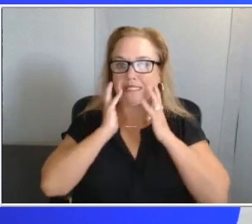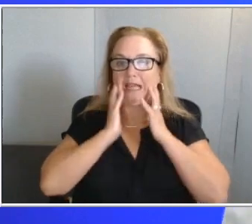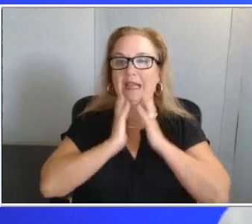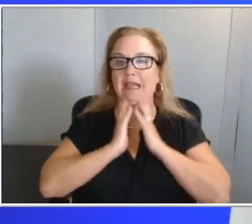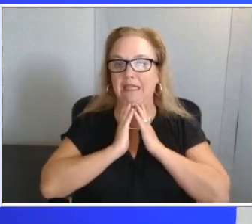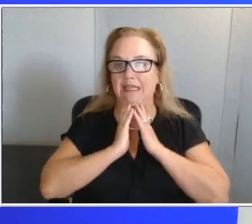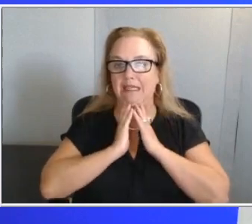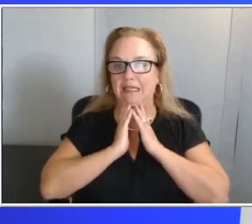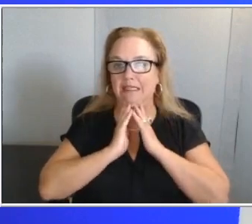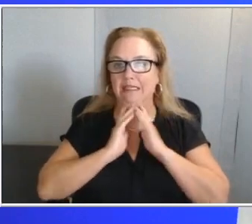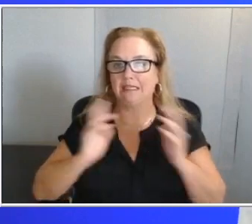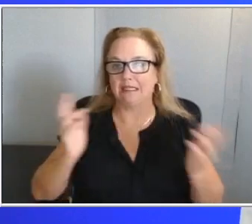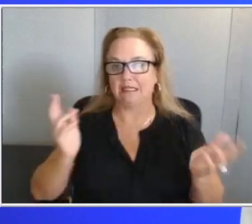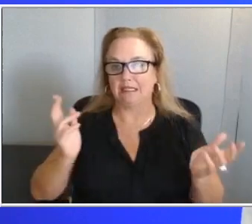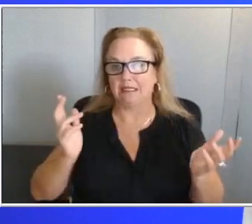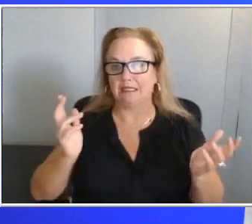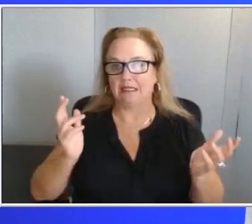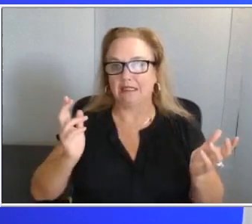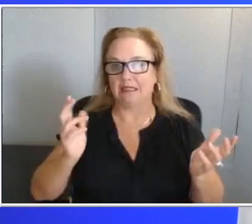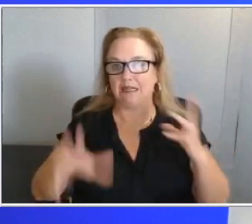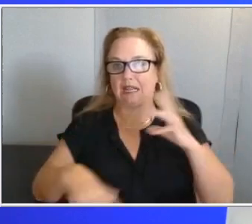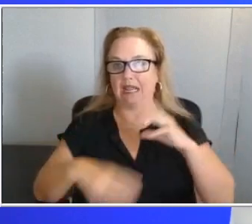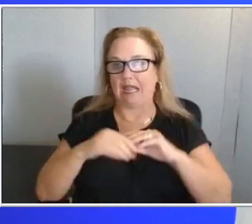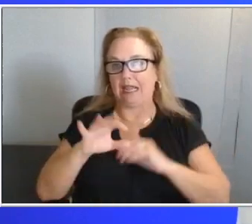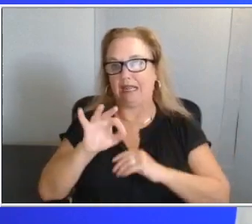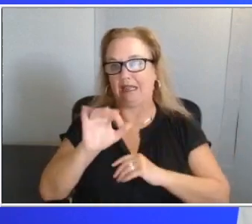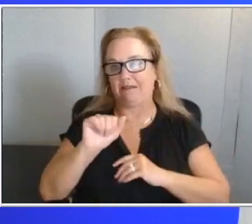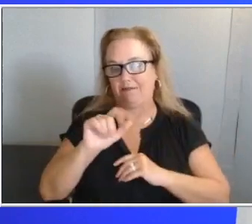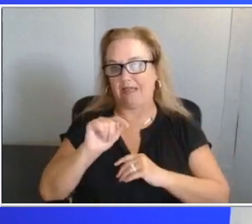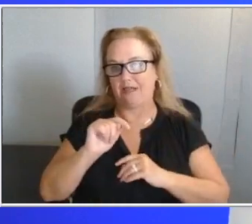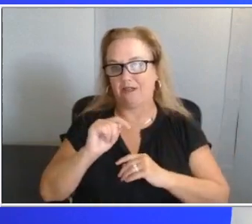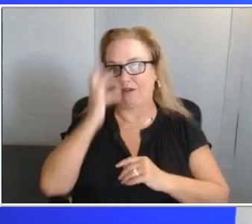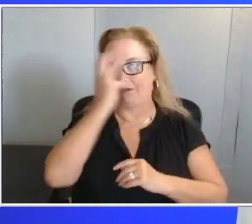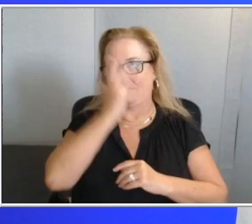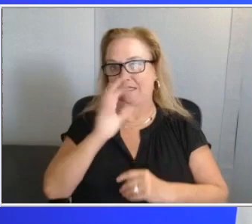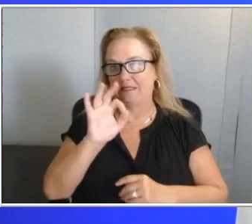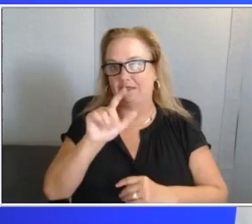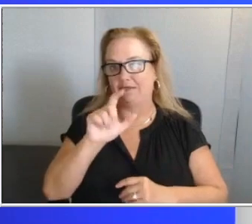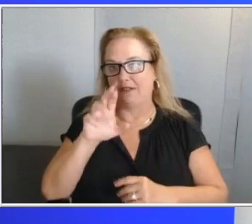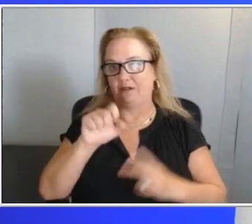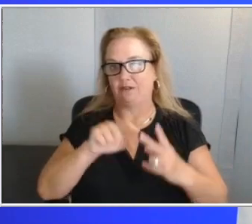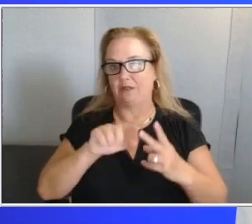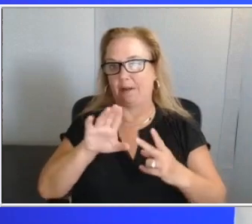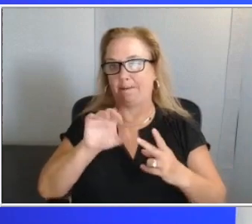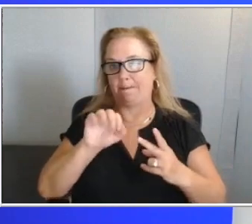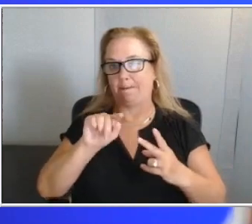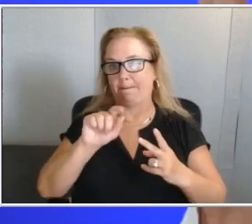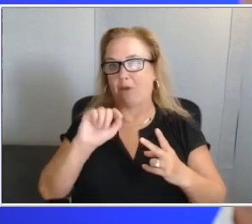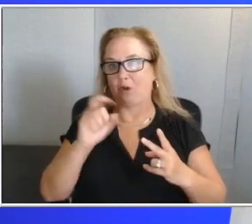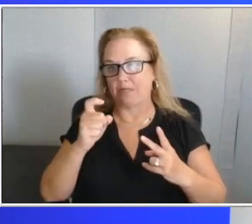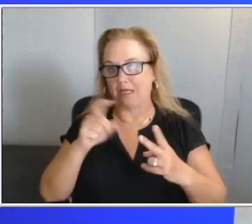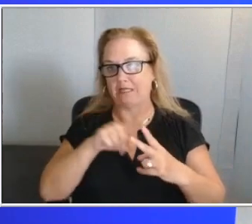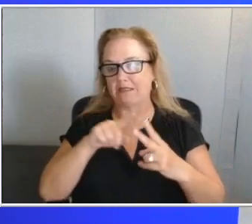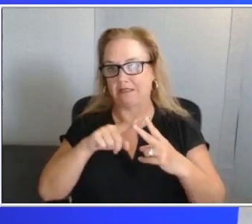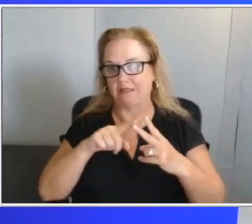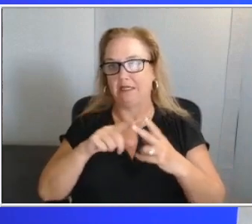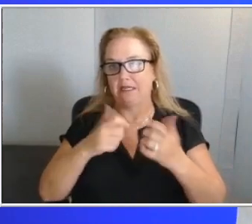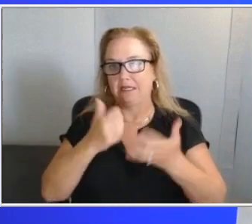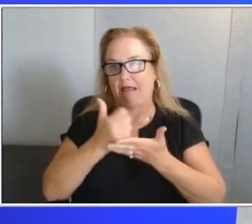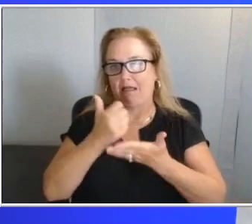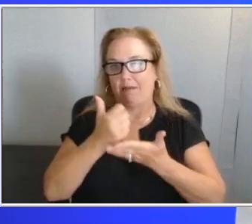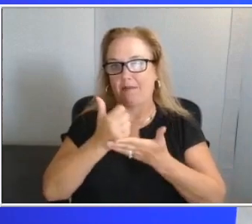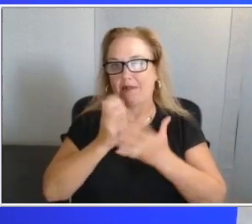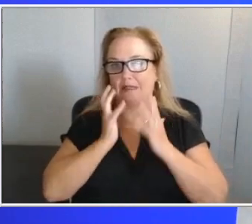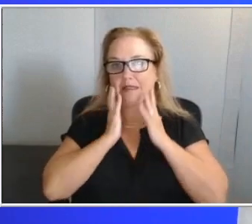well. So actually adding fat to the face, you know, fillers, Botox, fat, different things to help lift